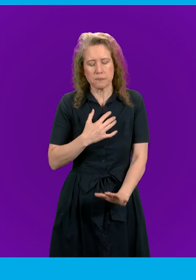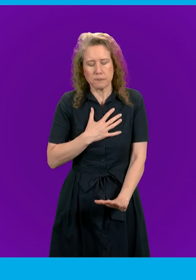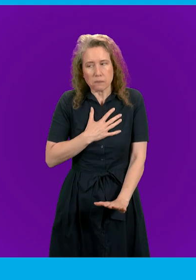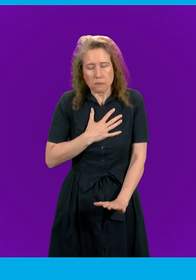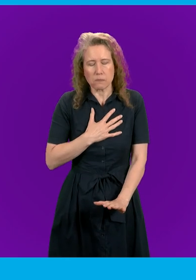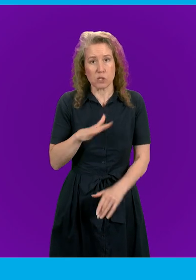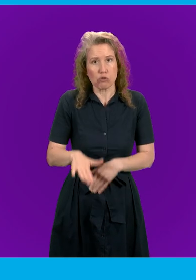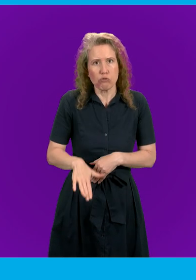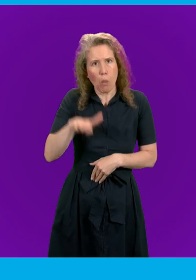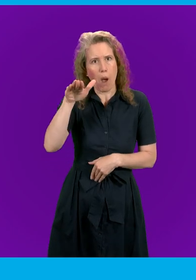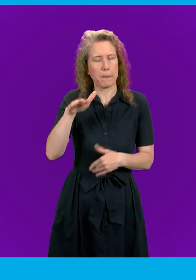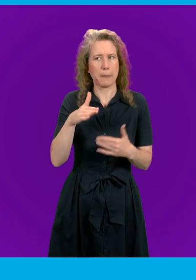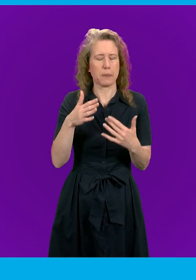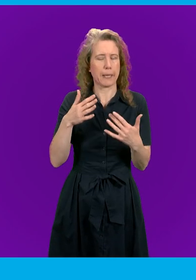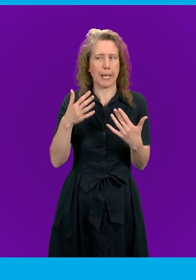with all sorts of